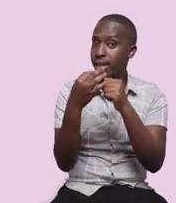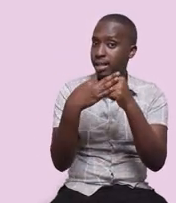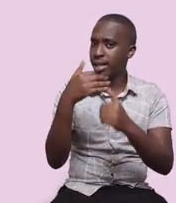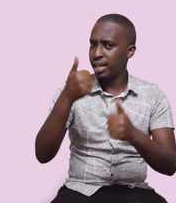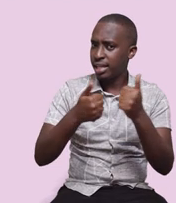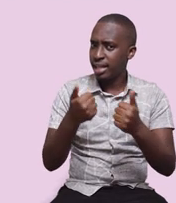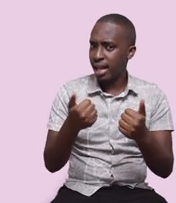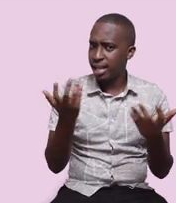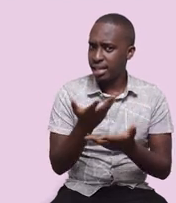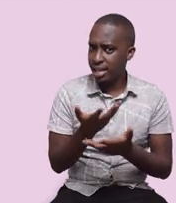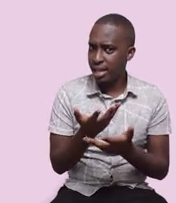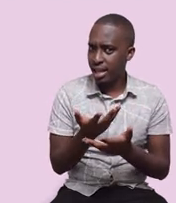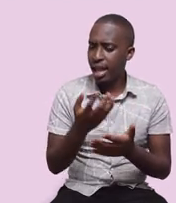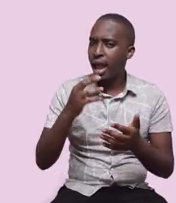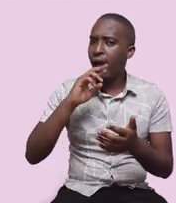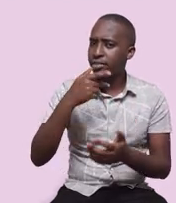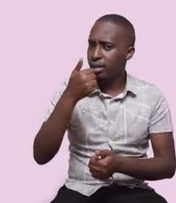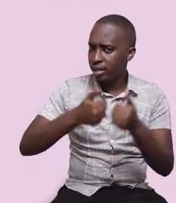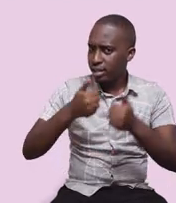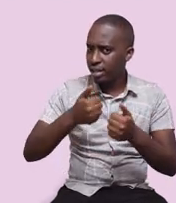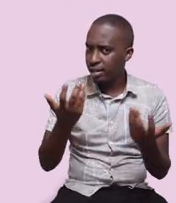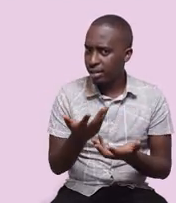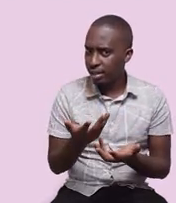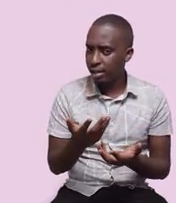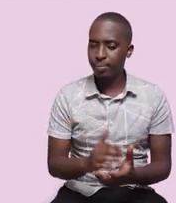is? What is the answer?